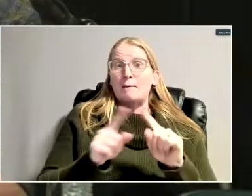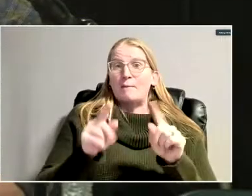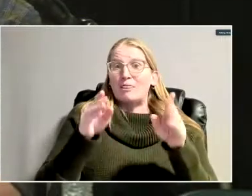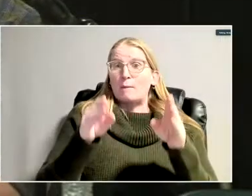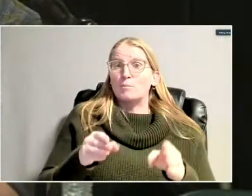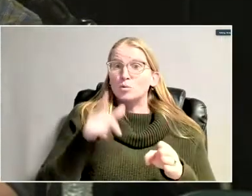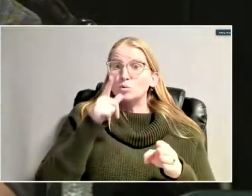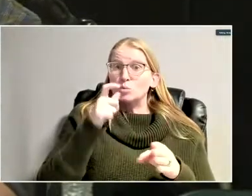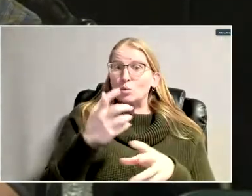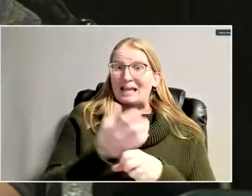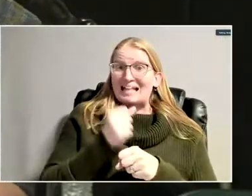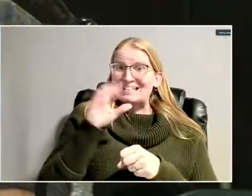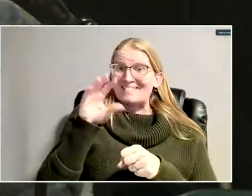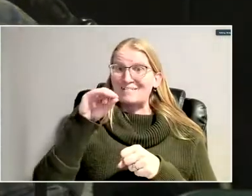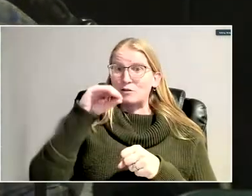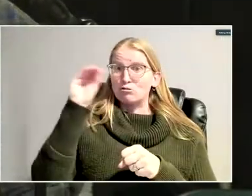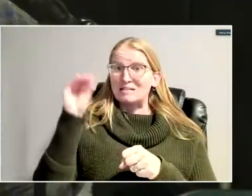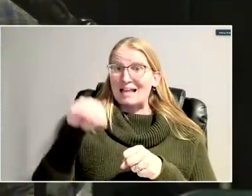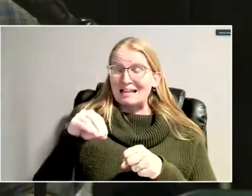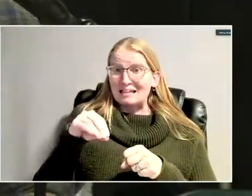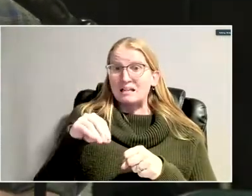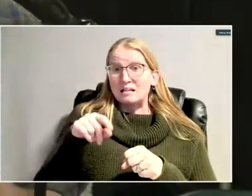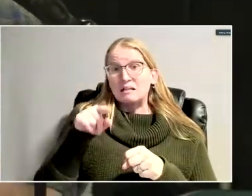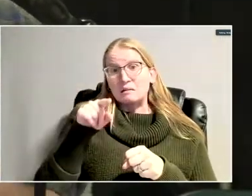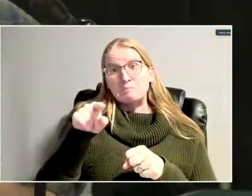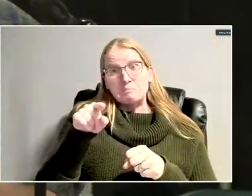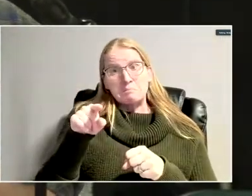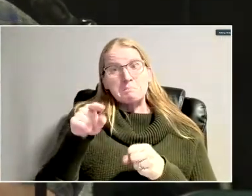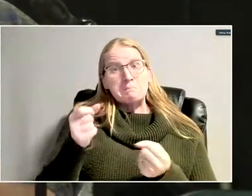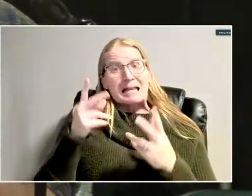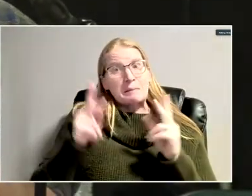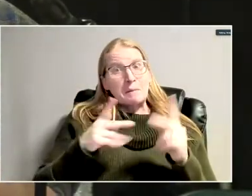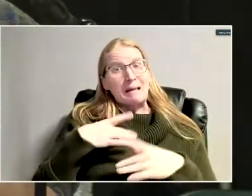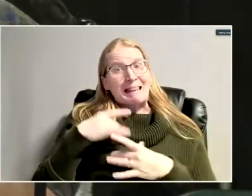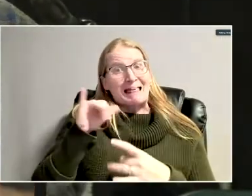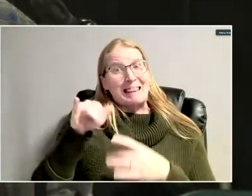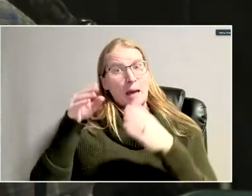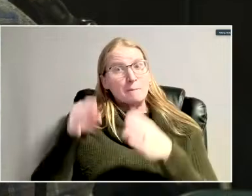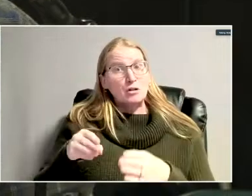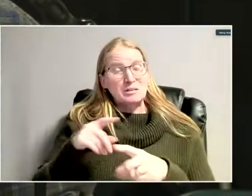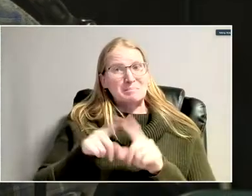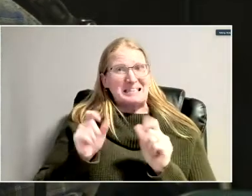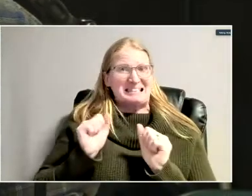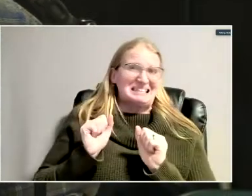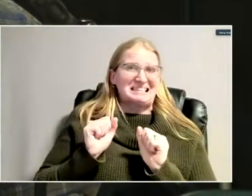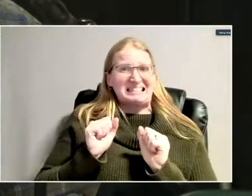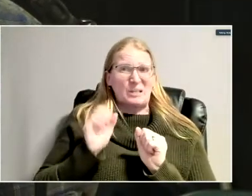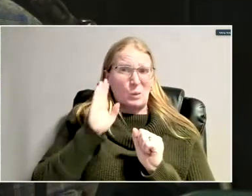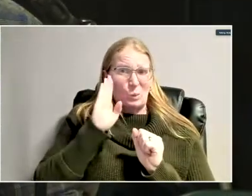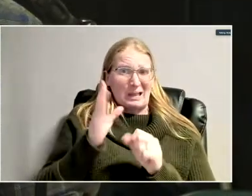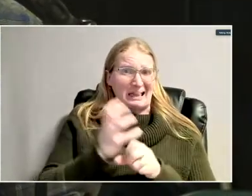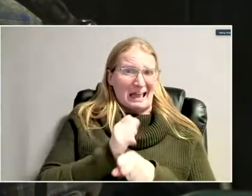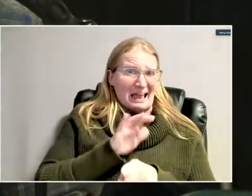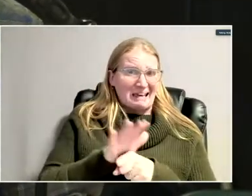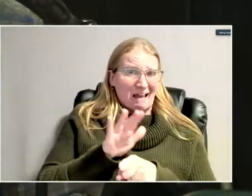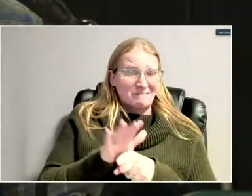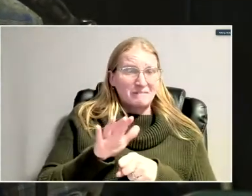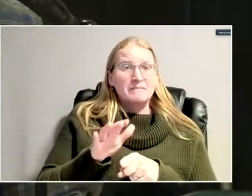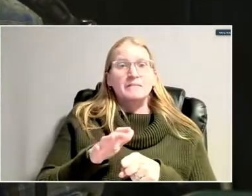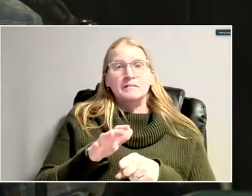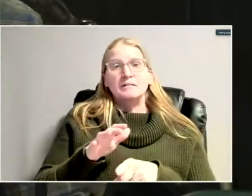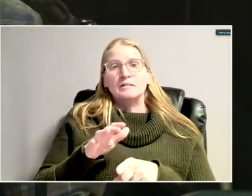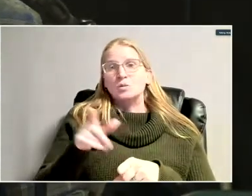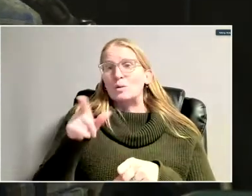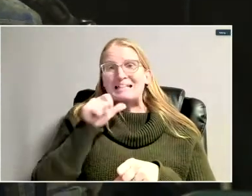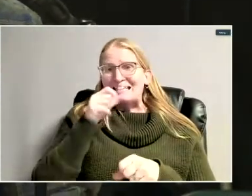liked but didn't believe would get um the plurality of votes and so didn't get the First Choice